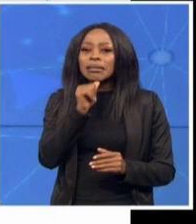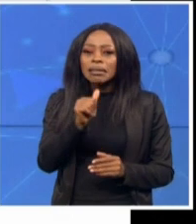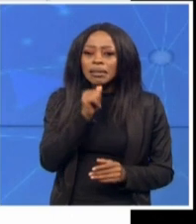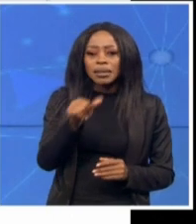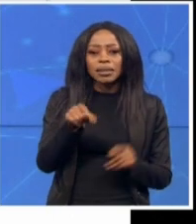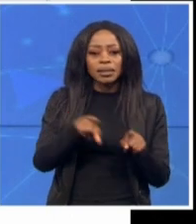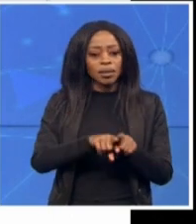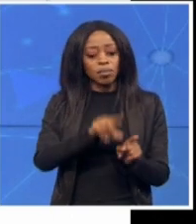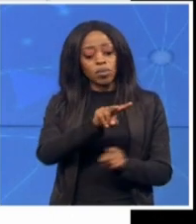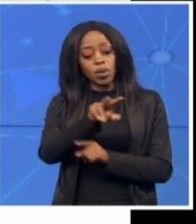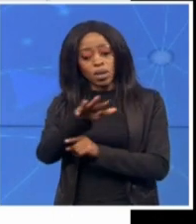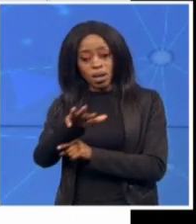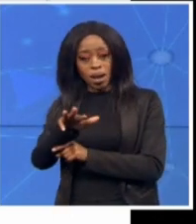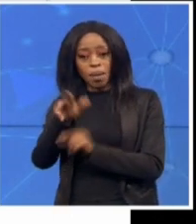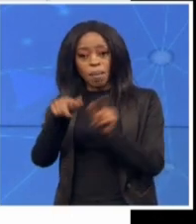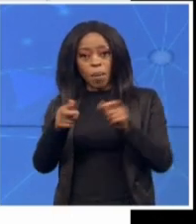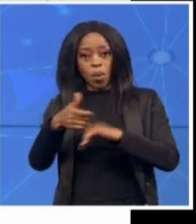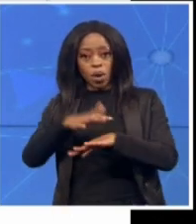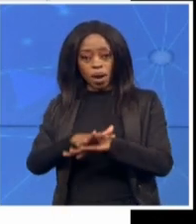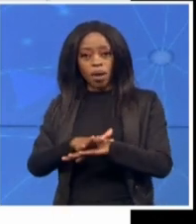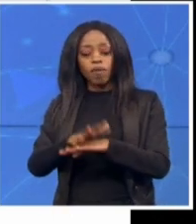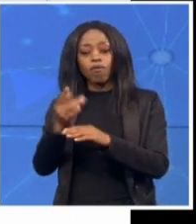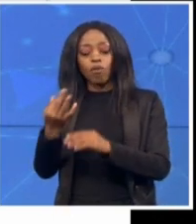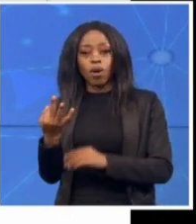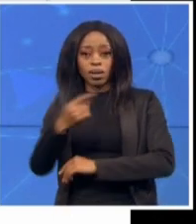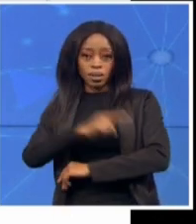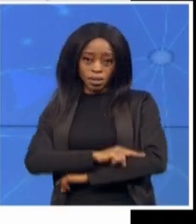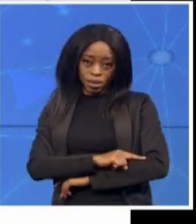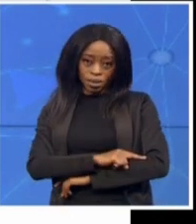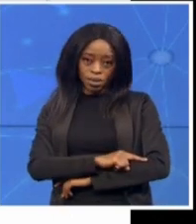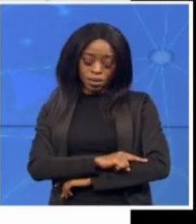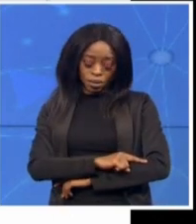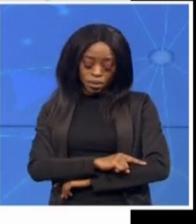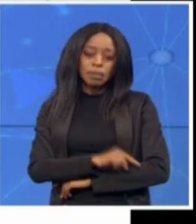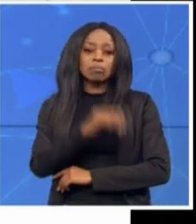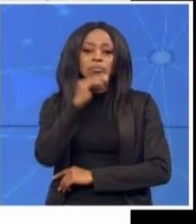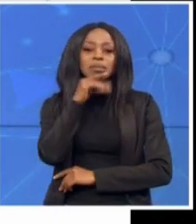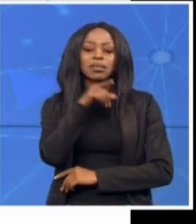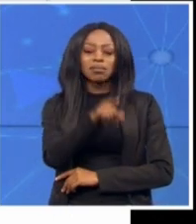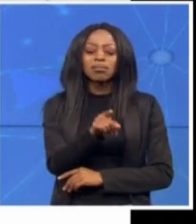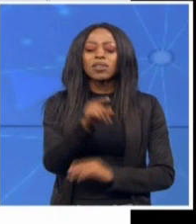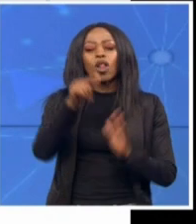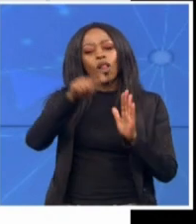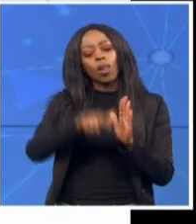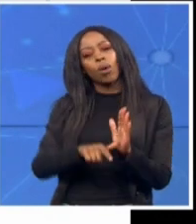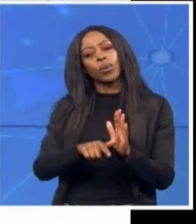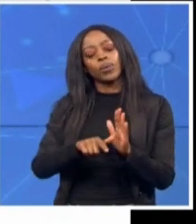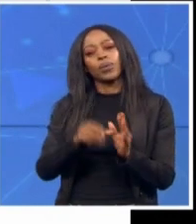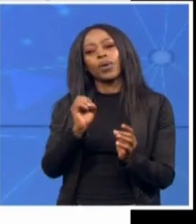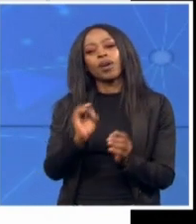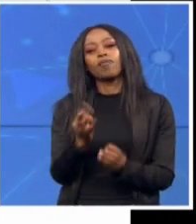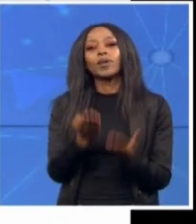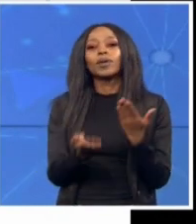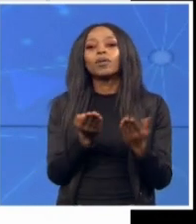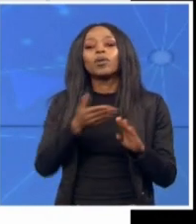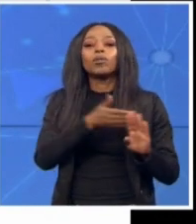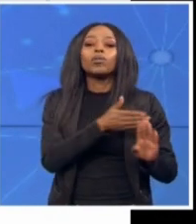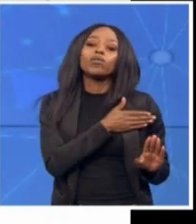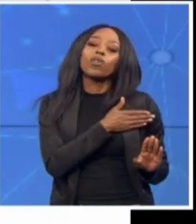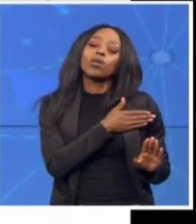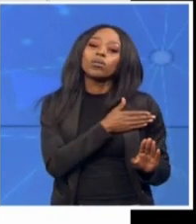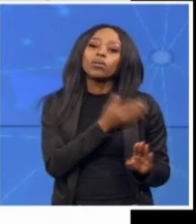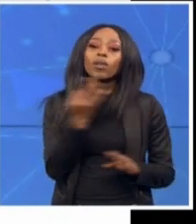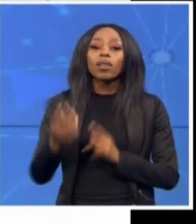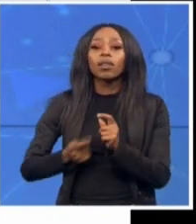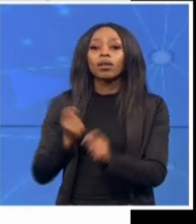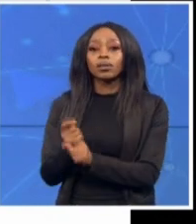the last couple of days, it is significantly lower than what we had in the 3rd wave, which was 123 deaths a day,